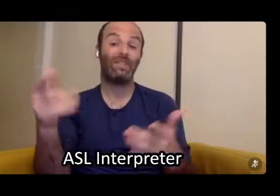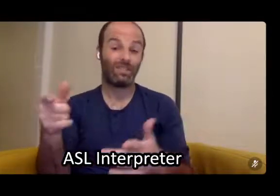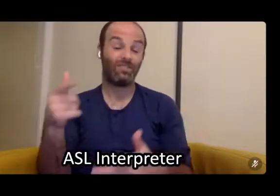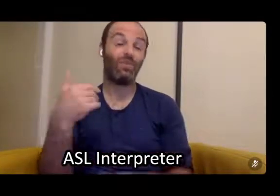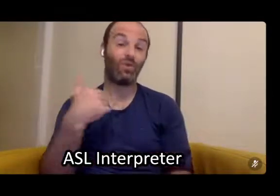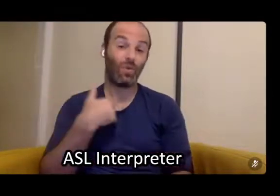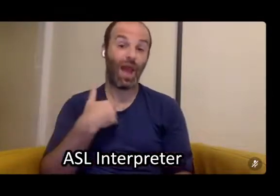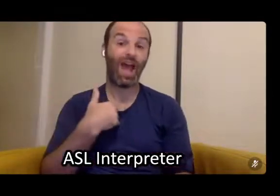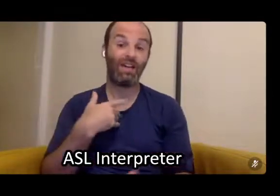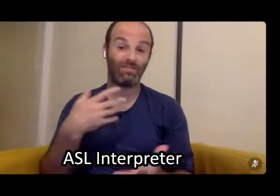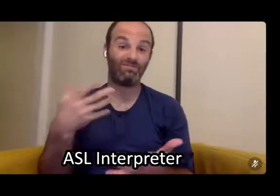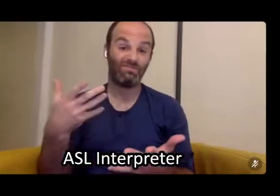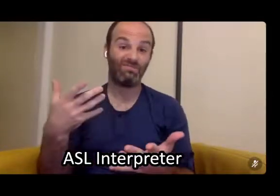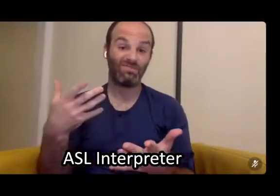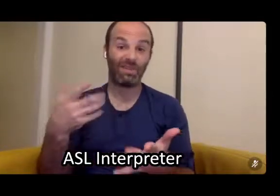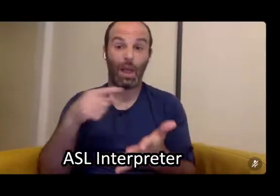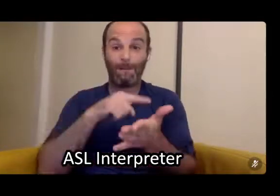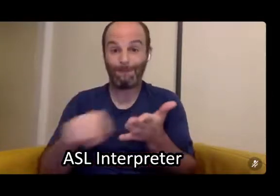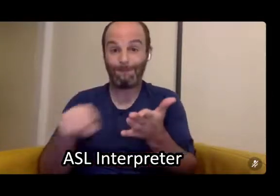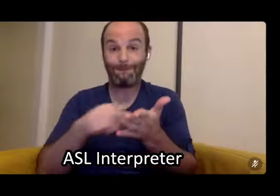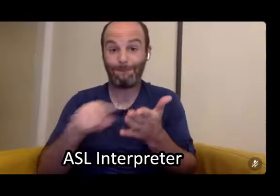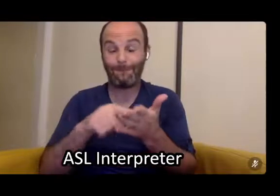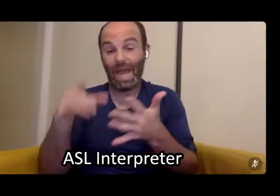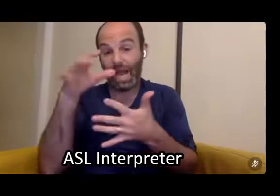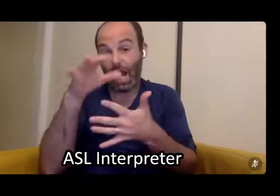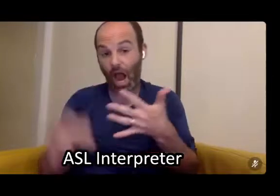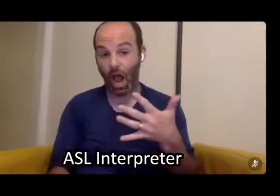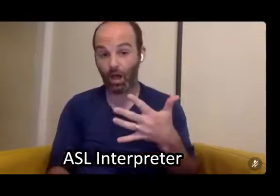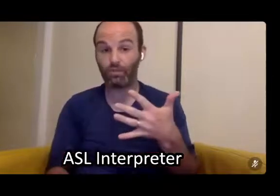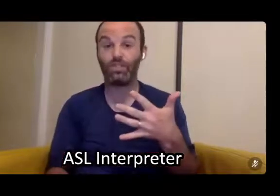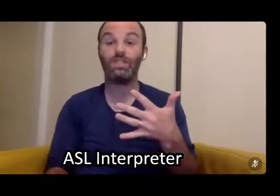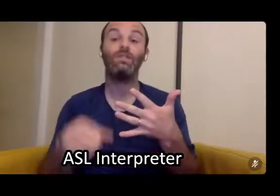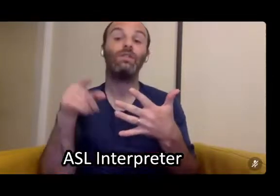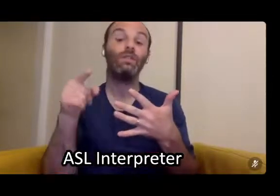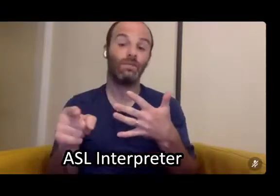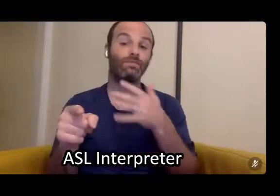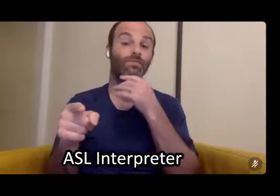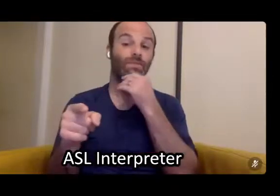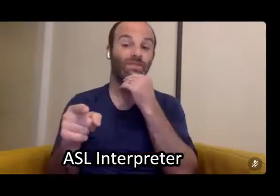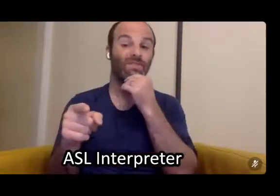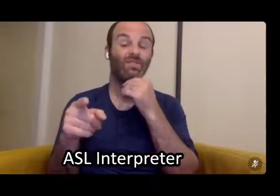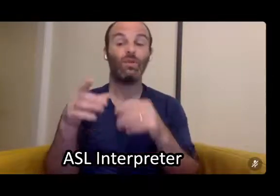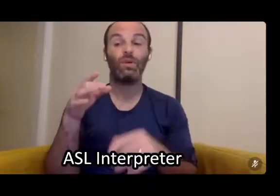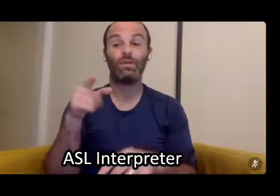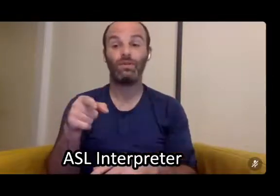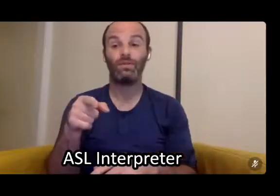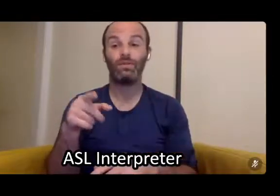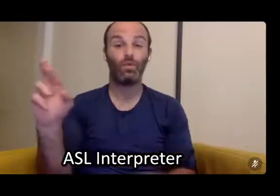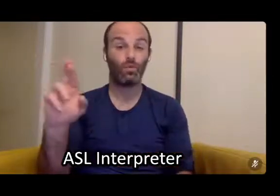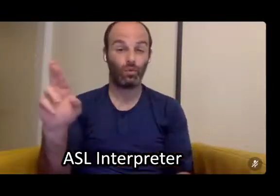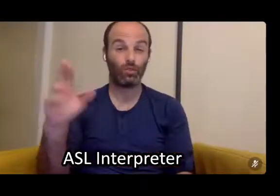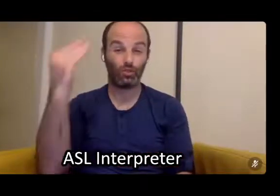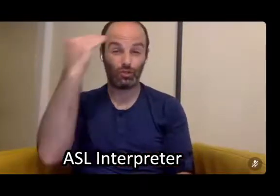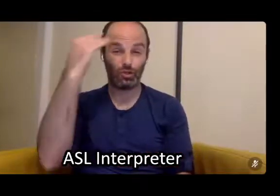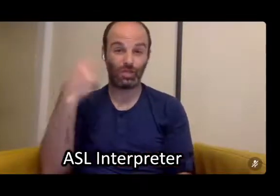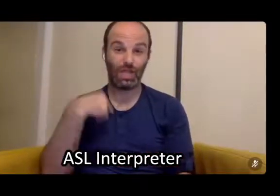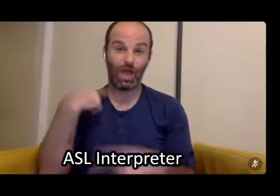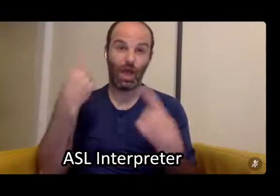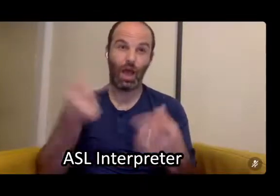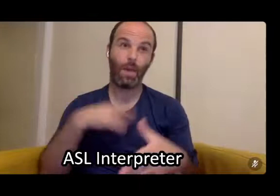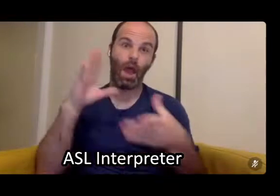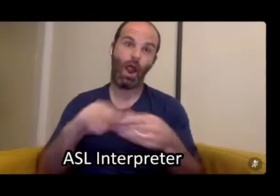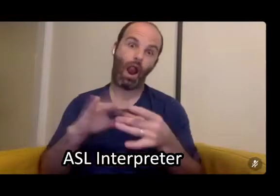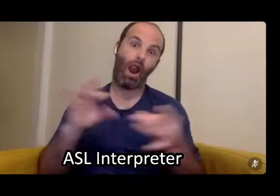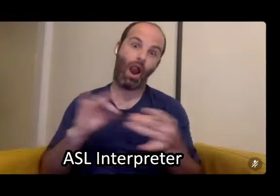about because I love technology, and it's the last thing we'll cover as we're getting towards the end of our time. But Richard knows I've been going on about it for a